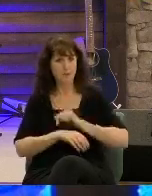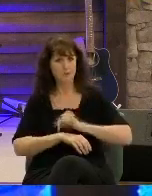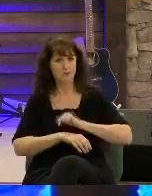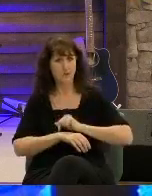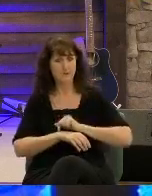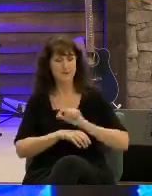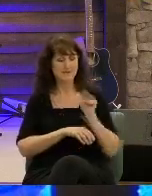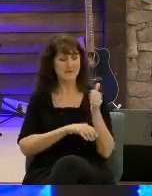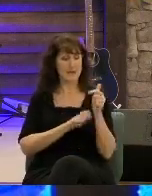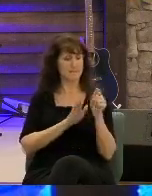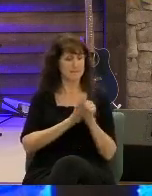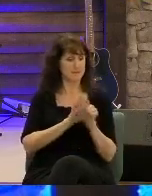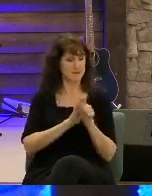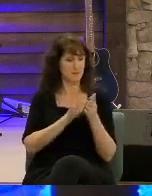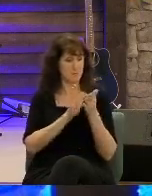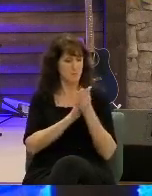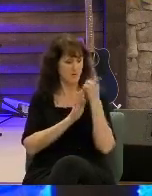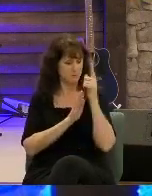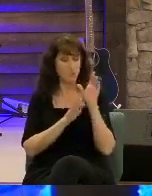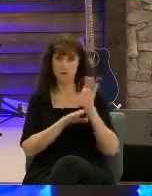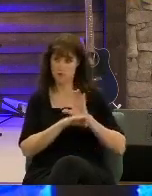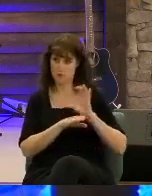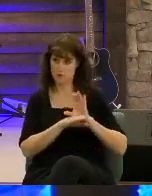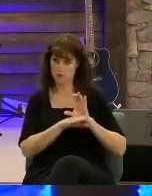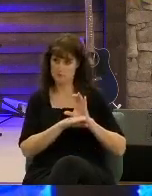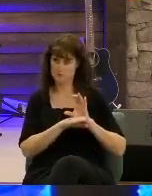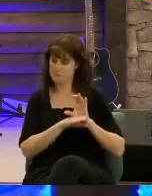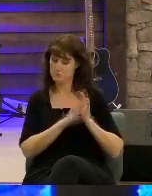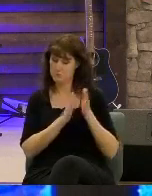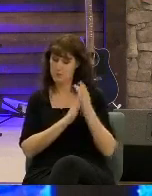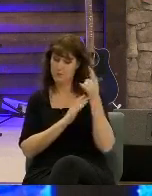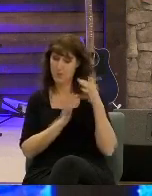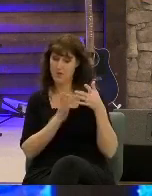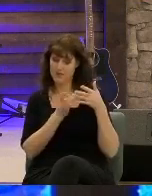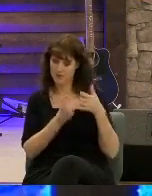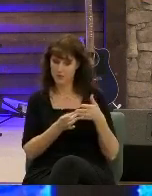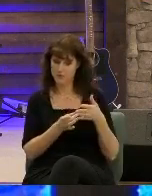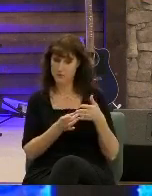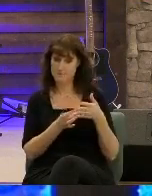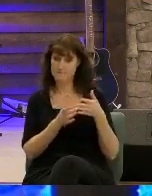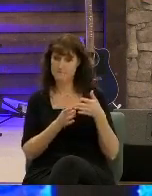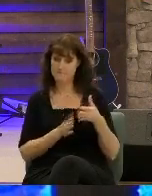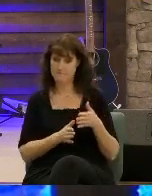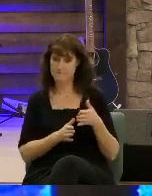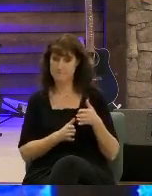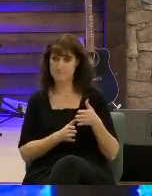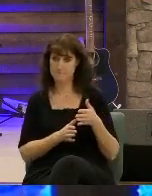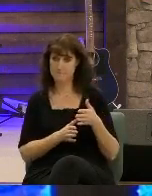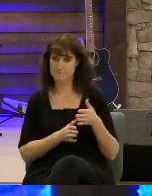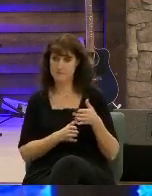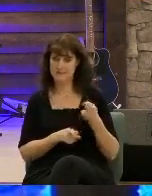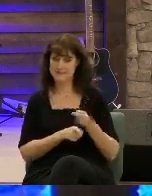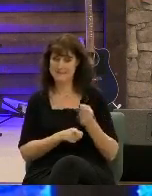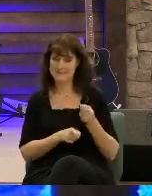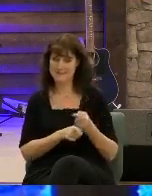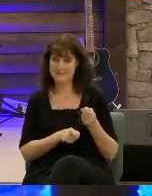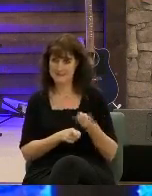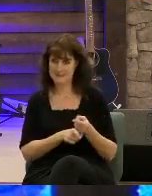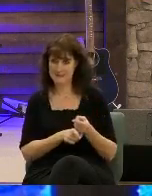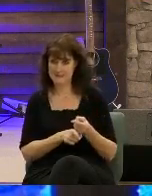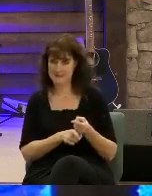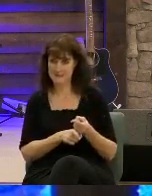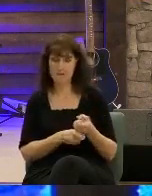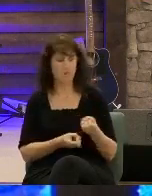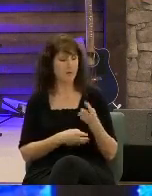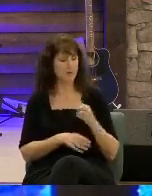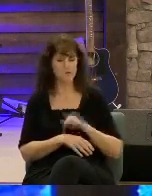morning, I'm praying for this church. I'm praying for the leadership. I'm praying for whatever. Consistently, lots and lots of